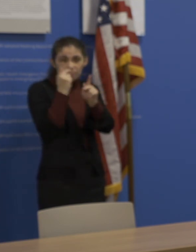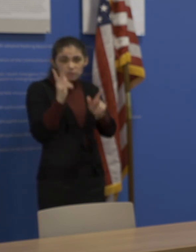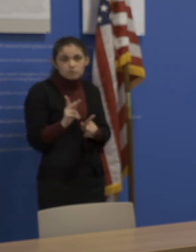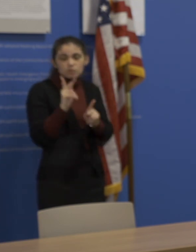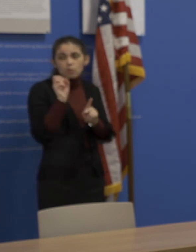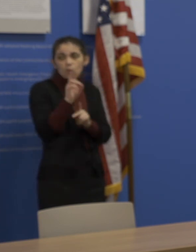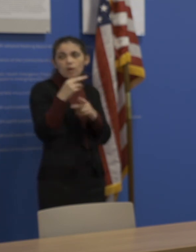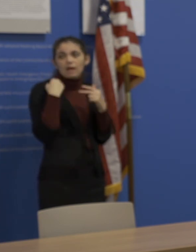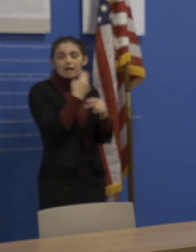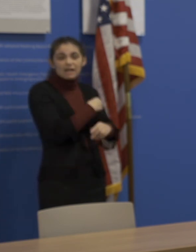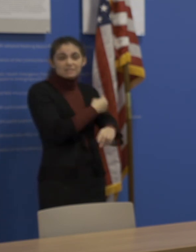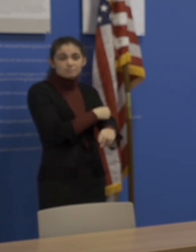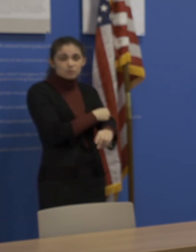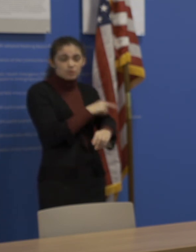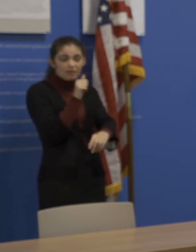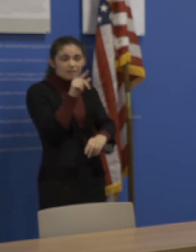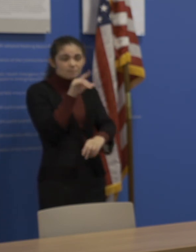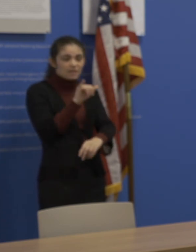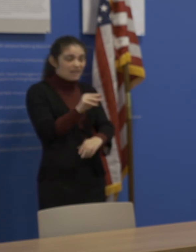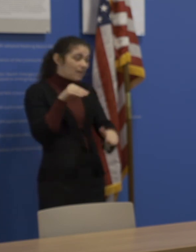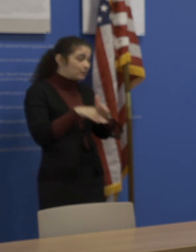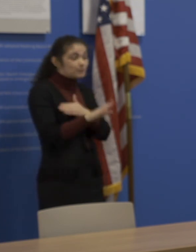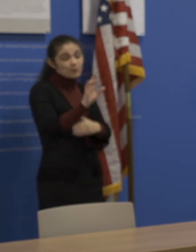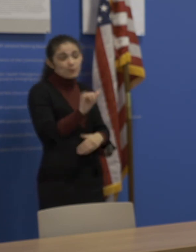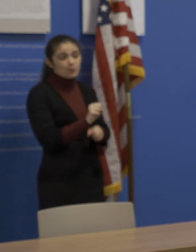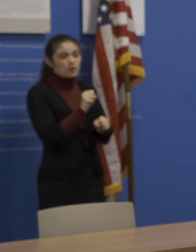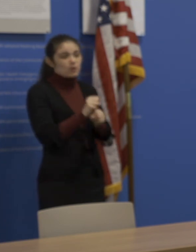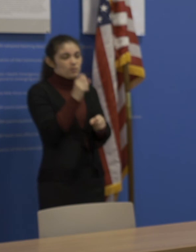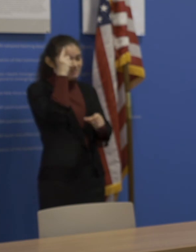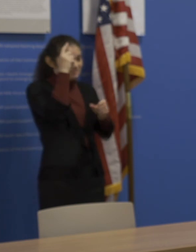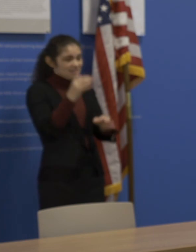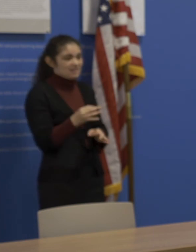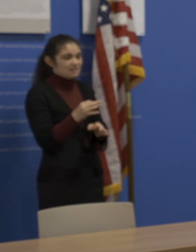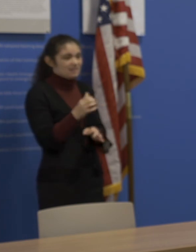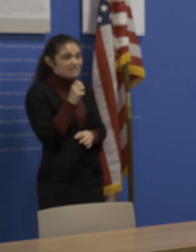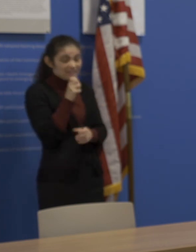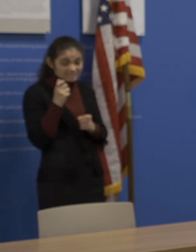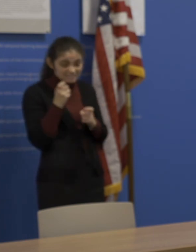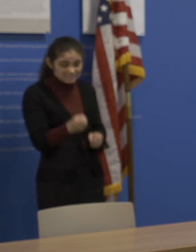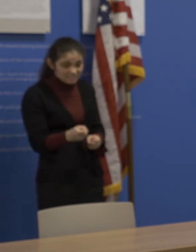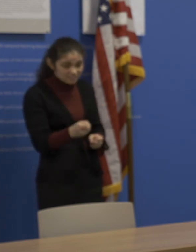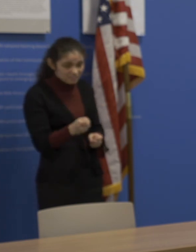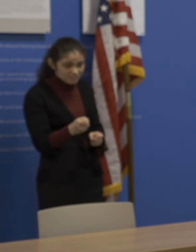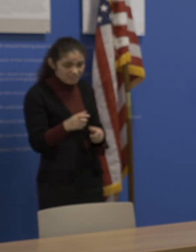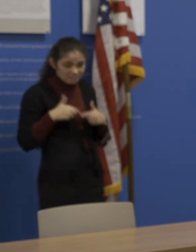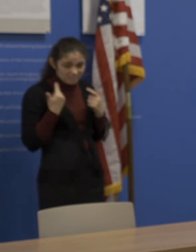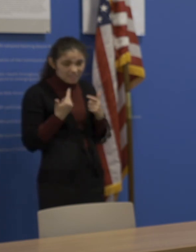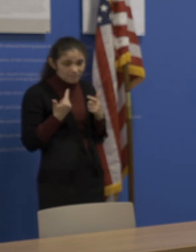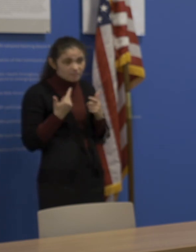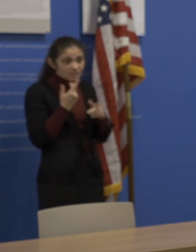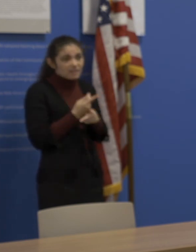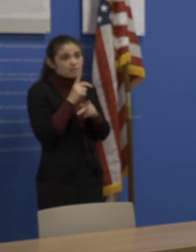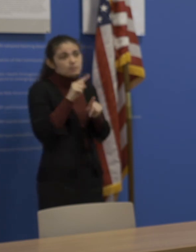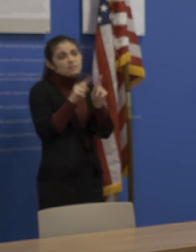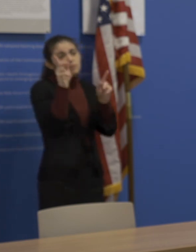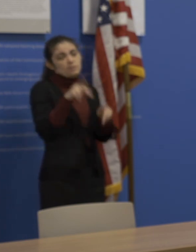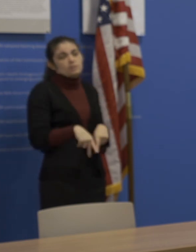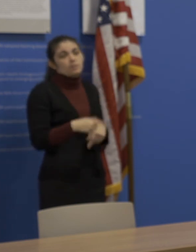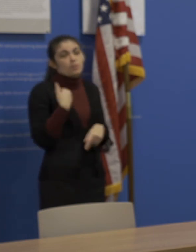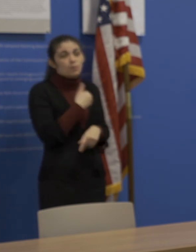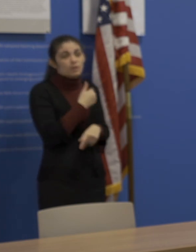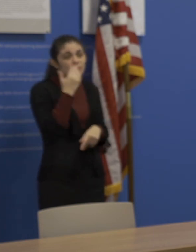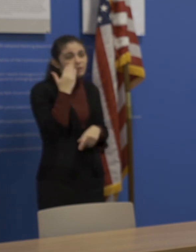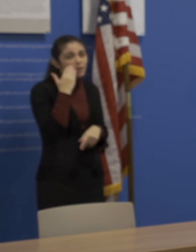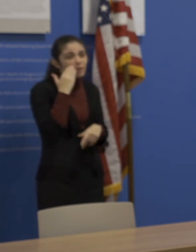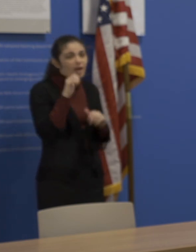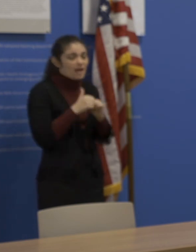or no other hospital administrator ever goes into their job to have to make a decision about not being able to provide life-saving care to somebody. We know